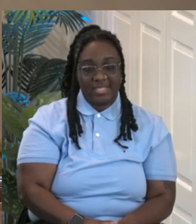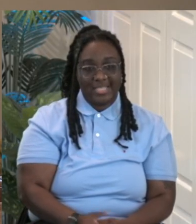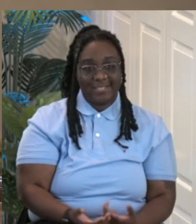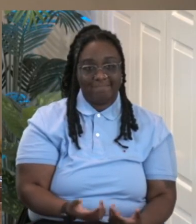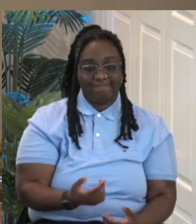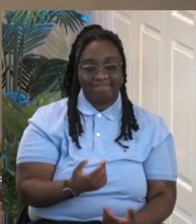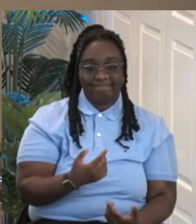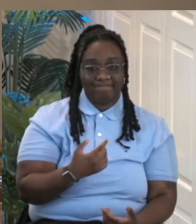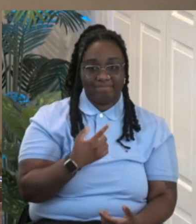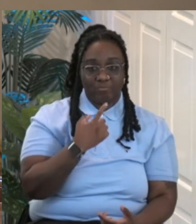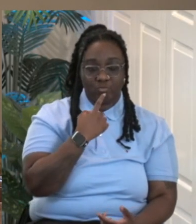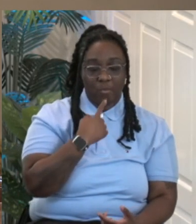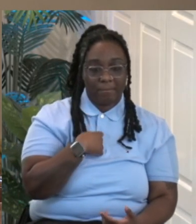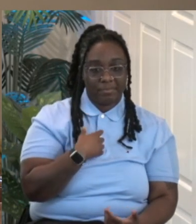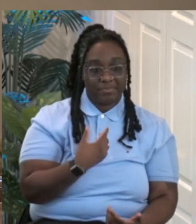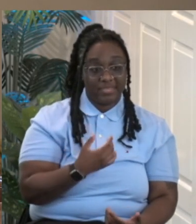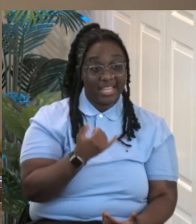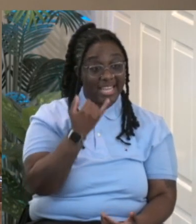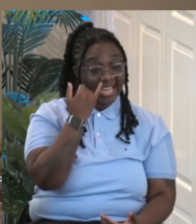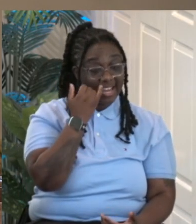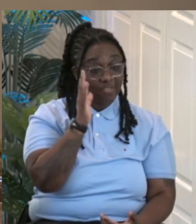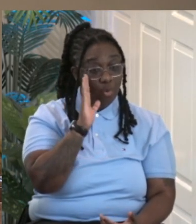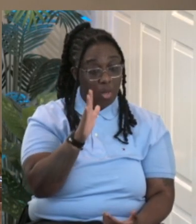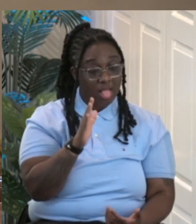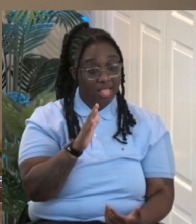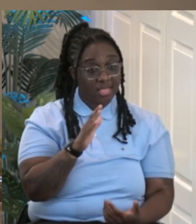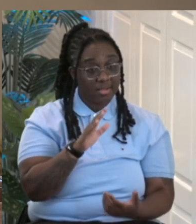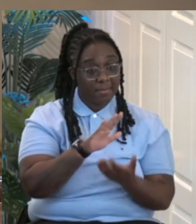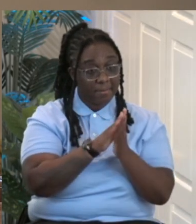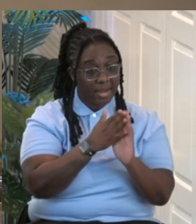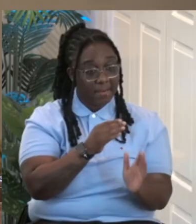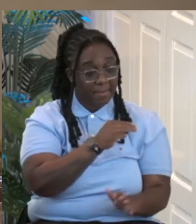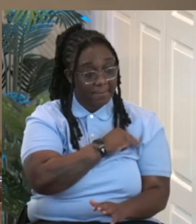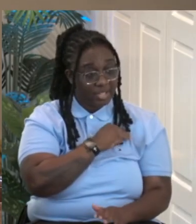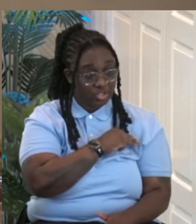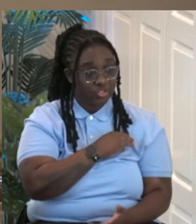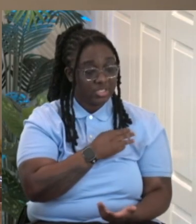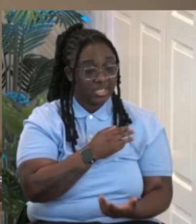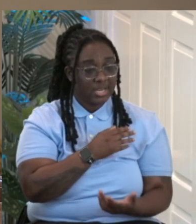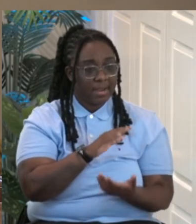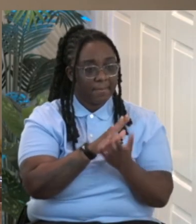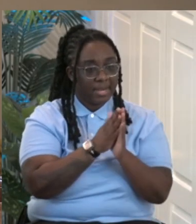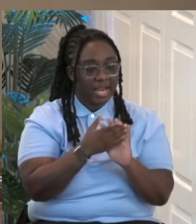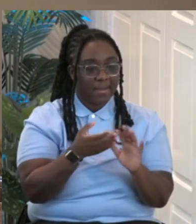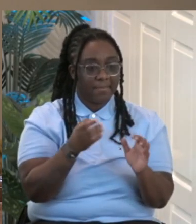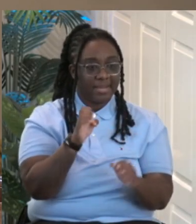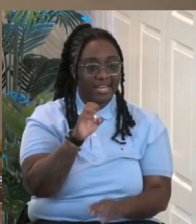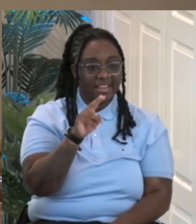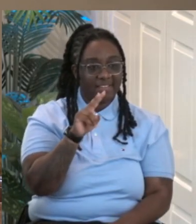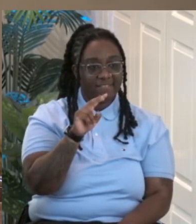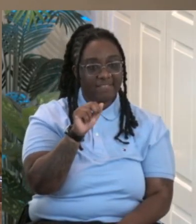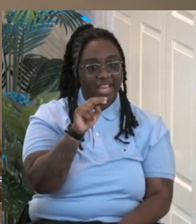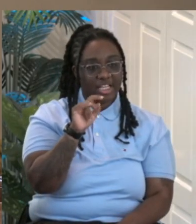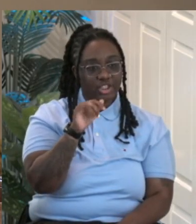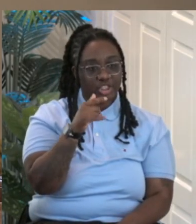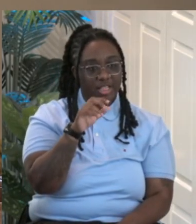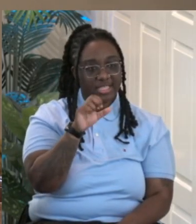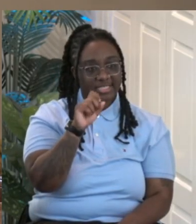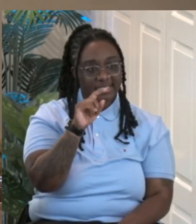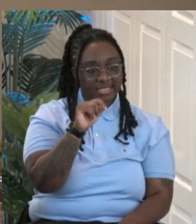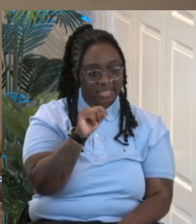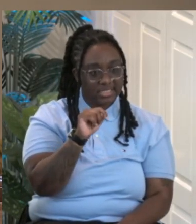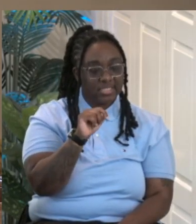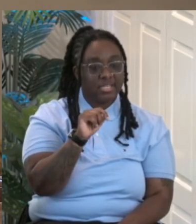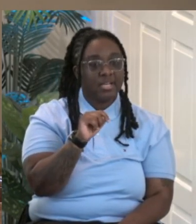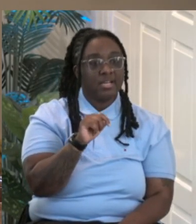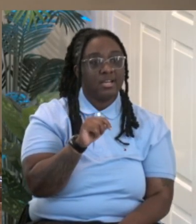if you're going to be a minister, be an evangelist, because the church will break your heart. Now, he was looking at